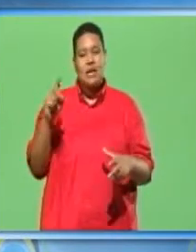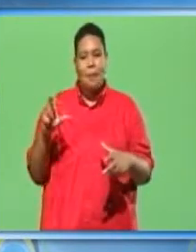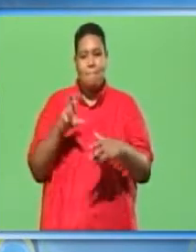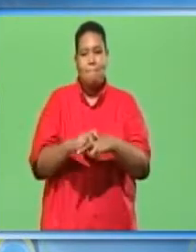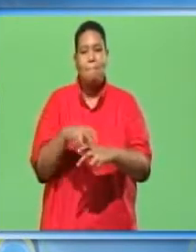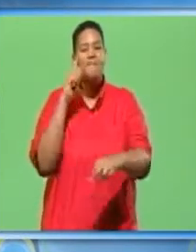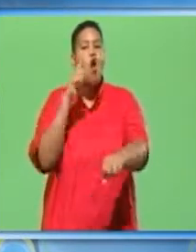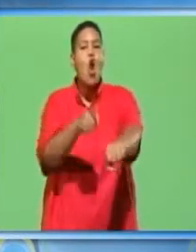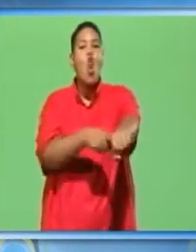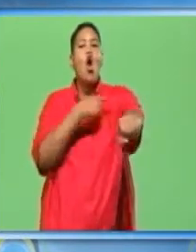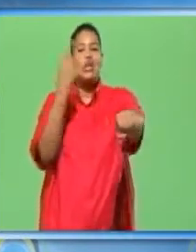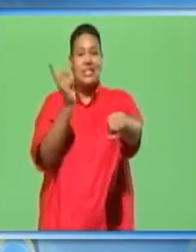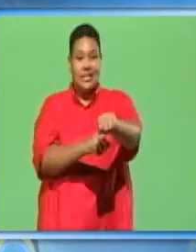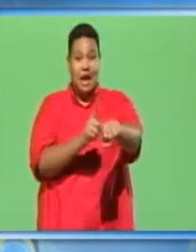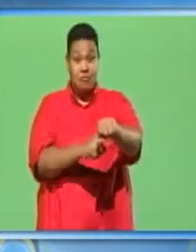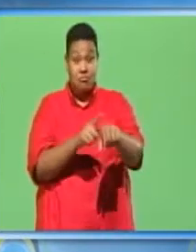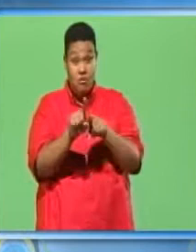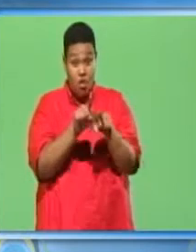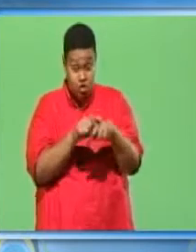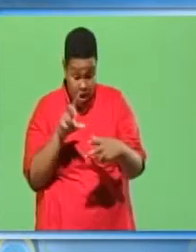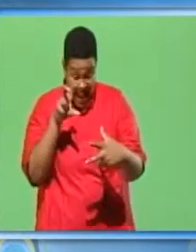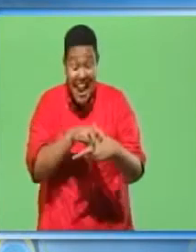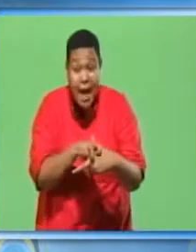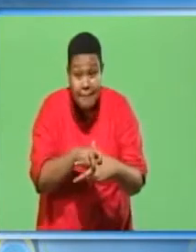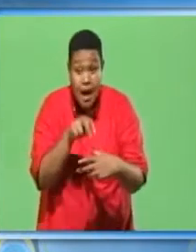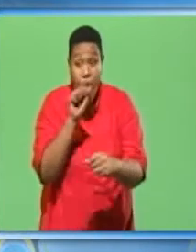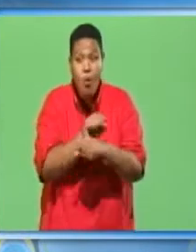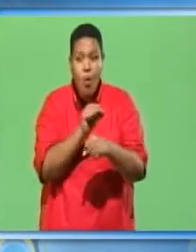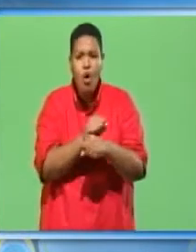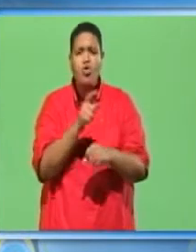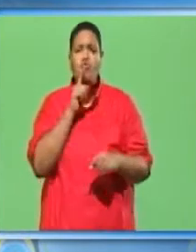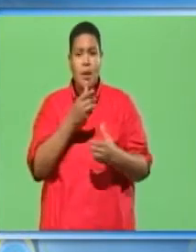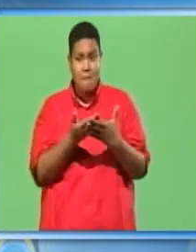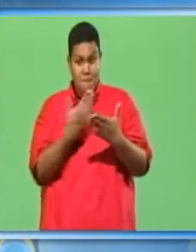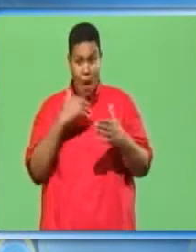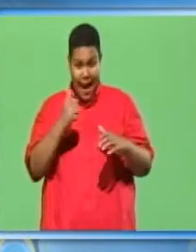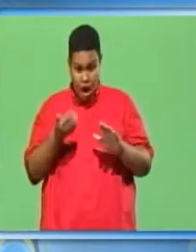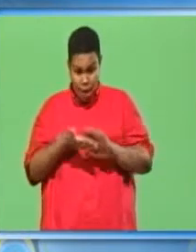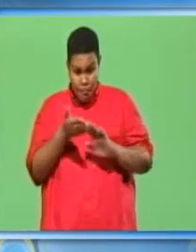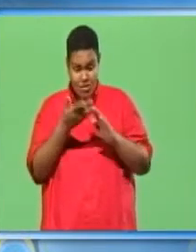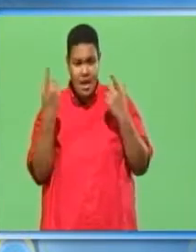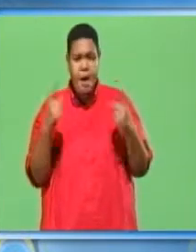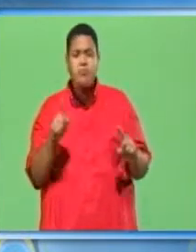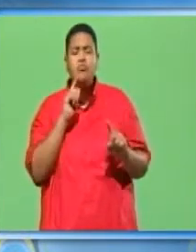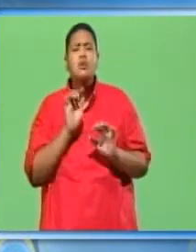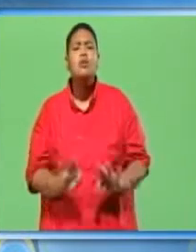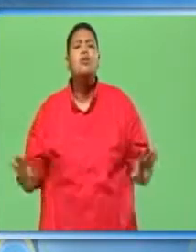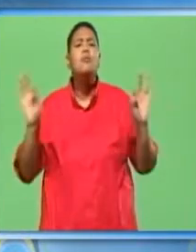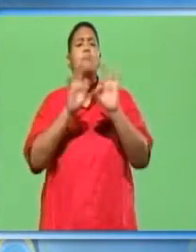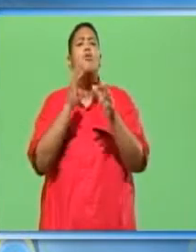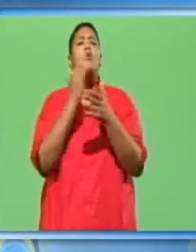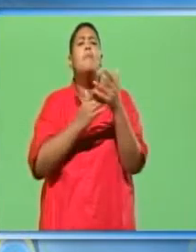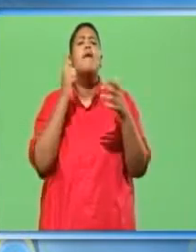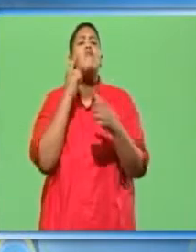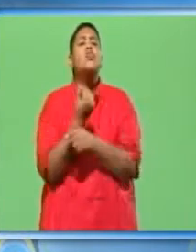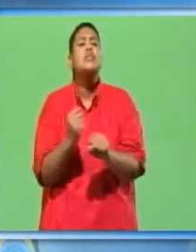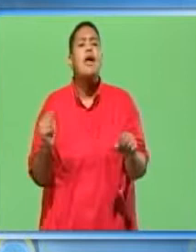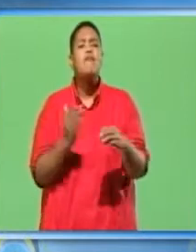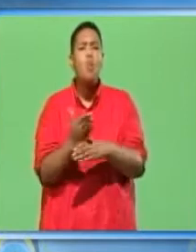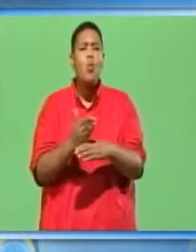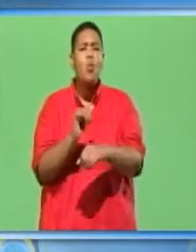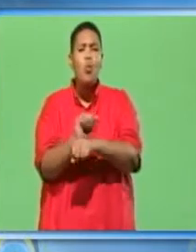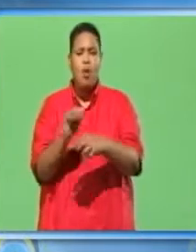long periods. Also, clamping a work item firmly before any operation is a vital part of safe woodworking